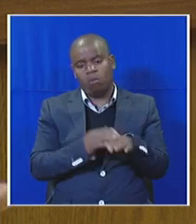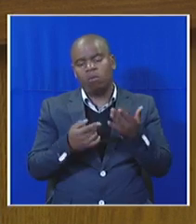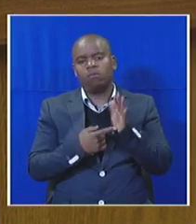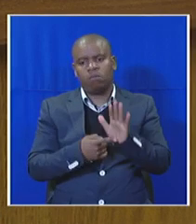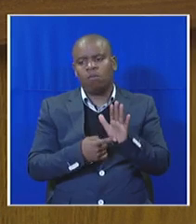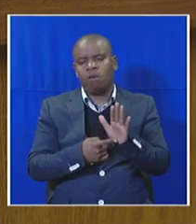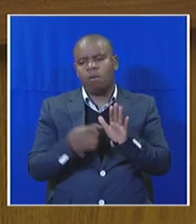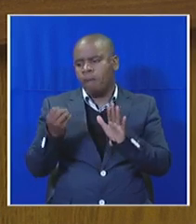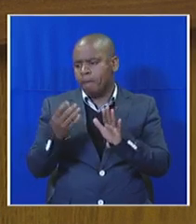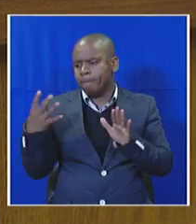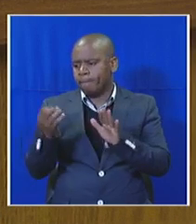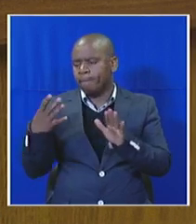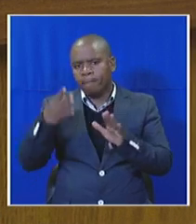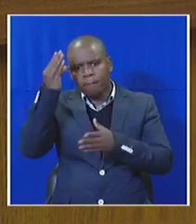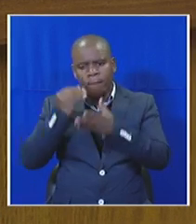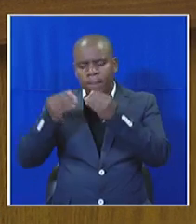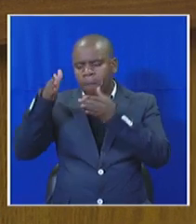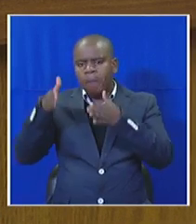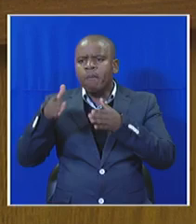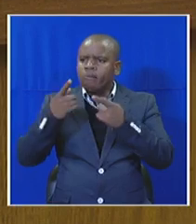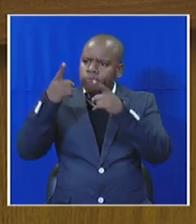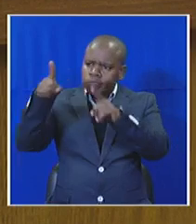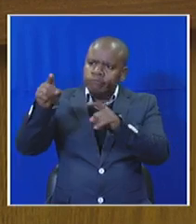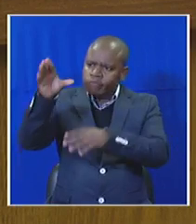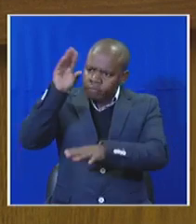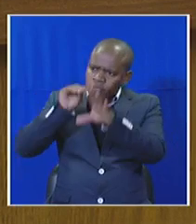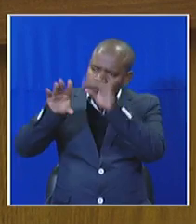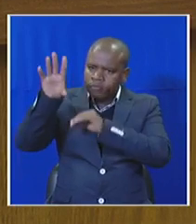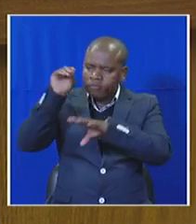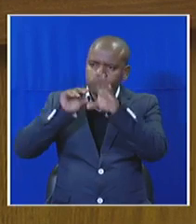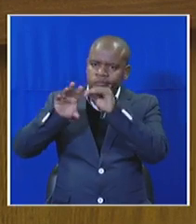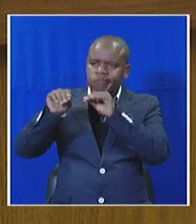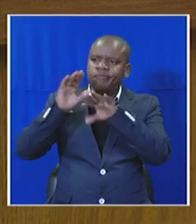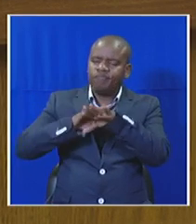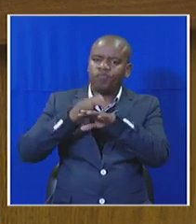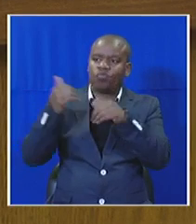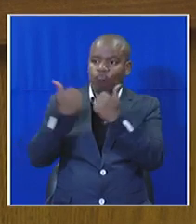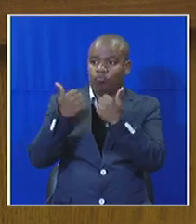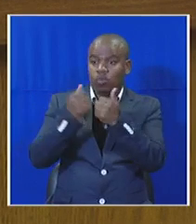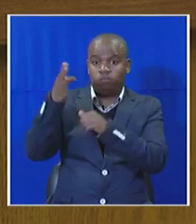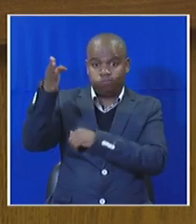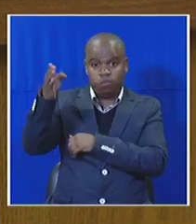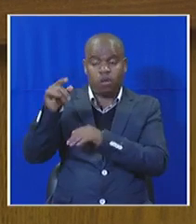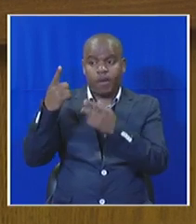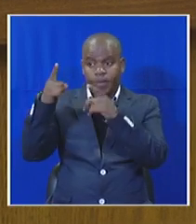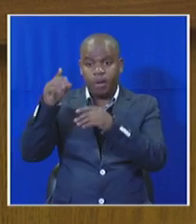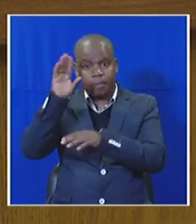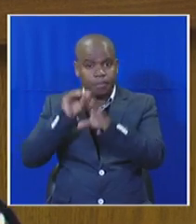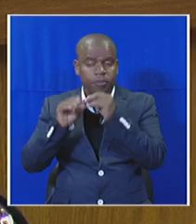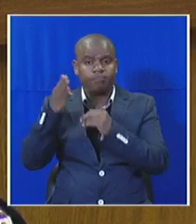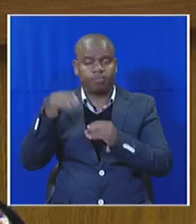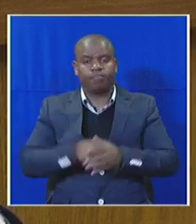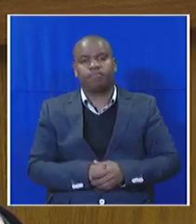for more students to benefit from this scholarship opportunity and